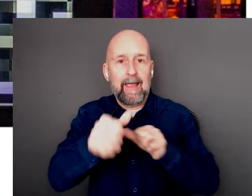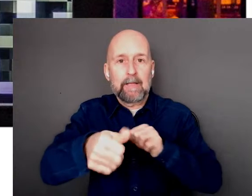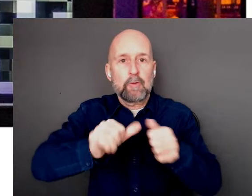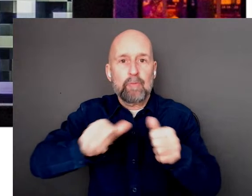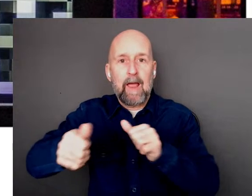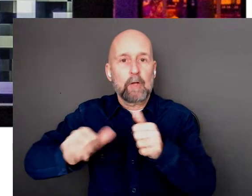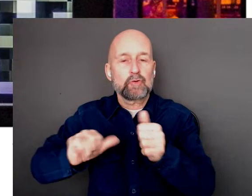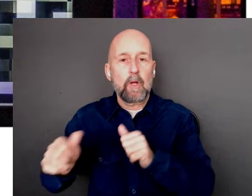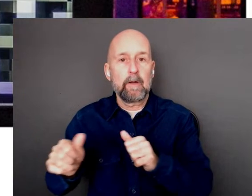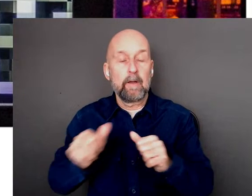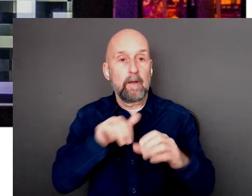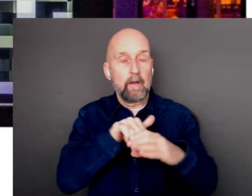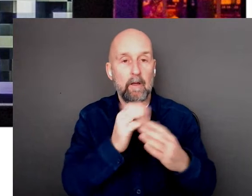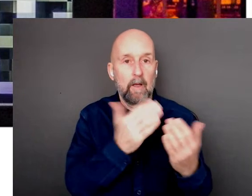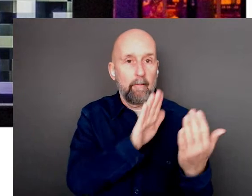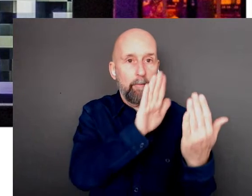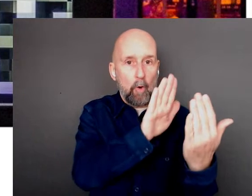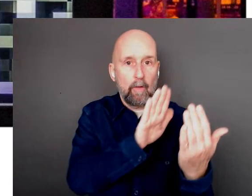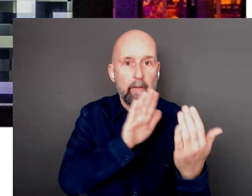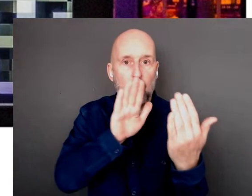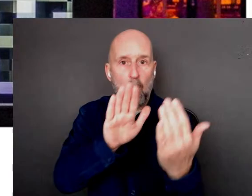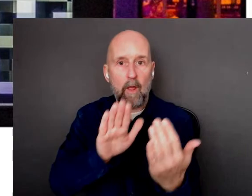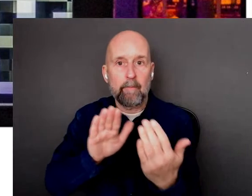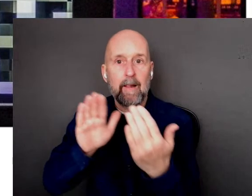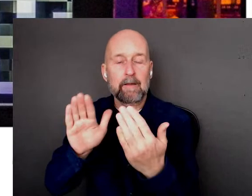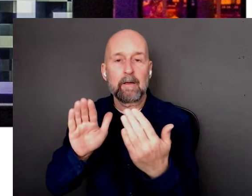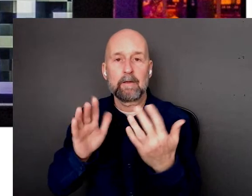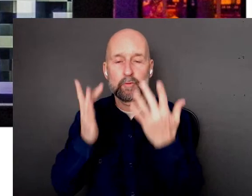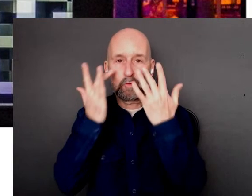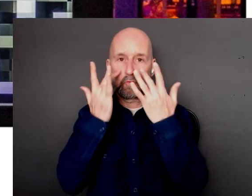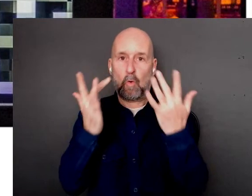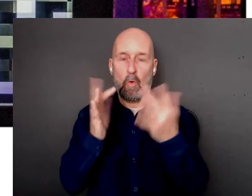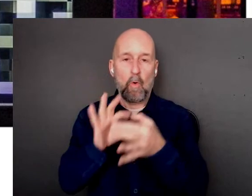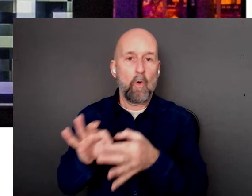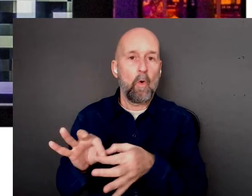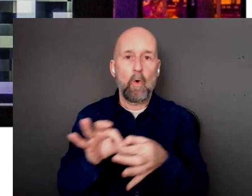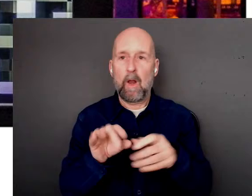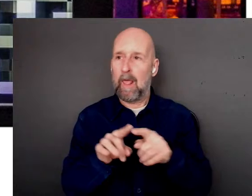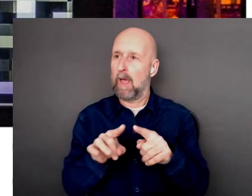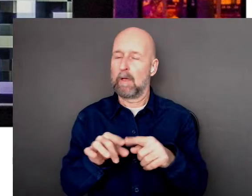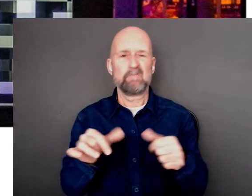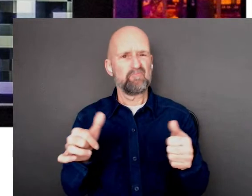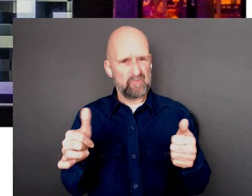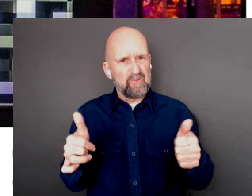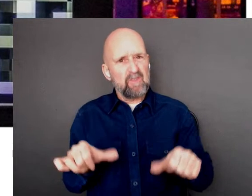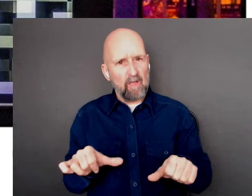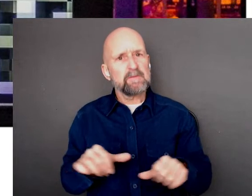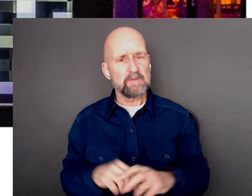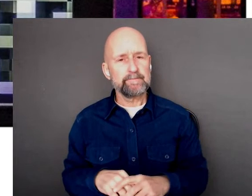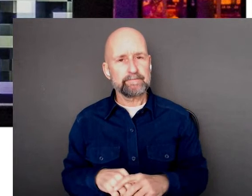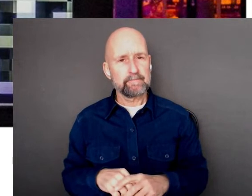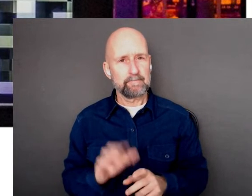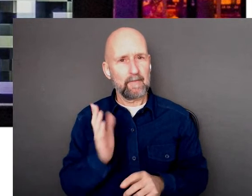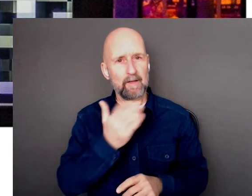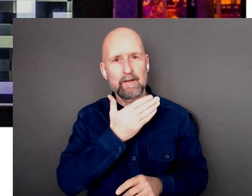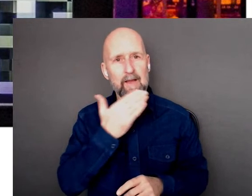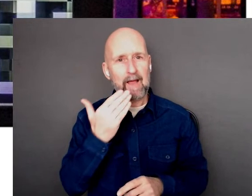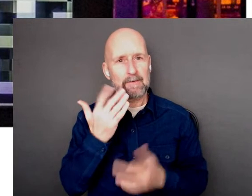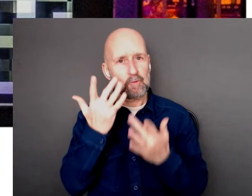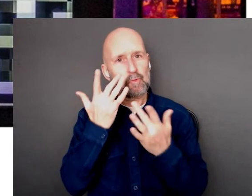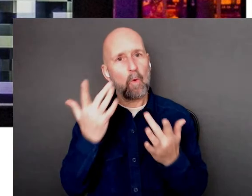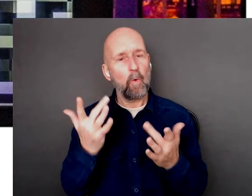monolith in order to build and show kind of a result. So I think that was a nice restraint we gave ourselves to try